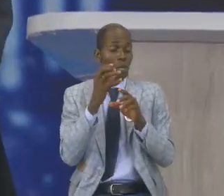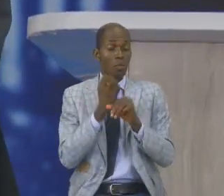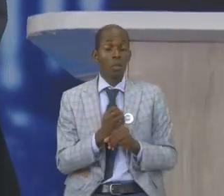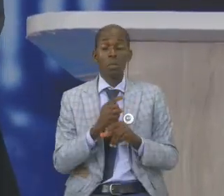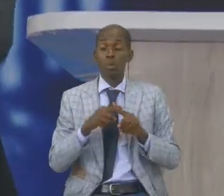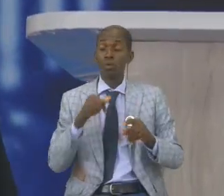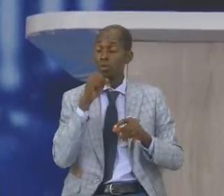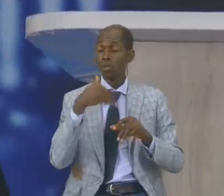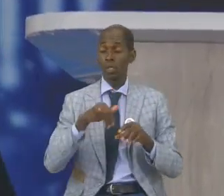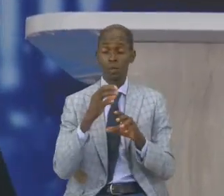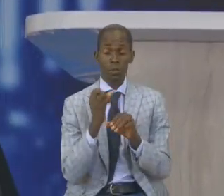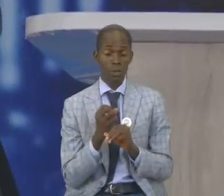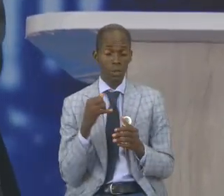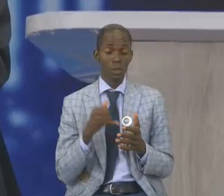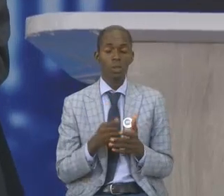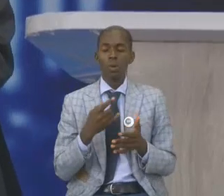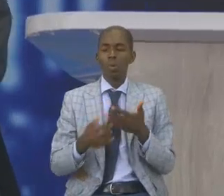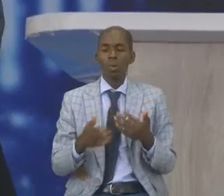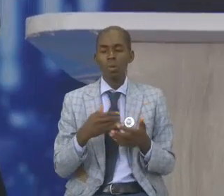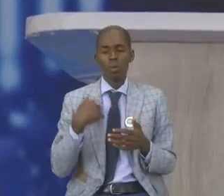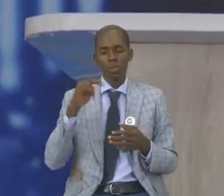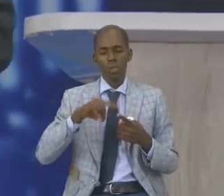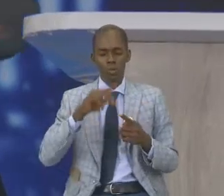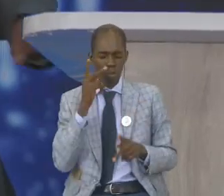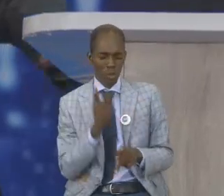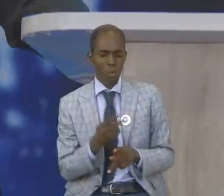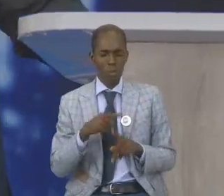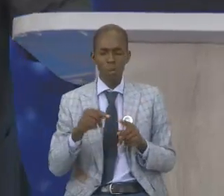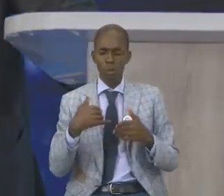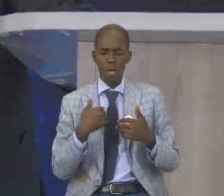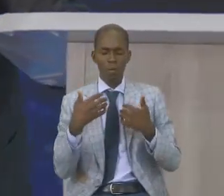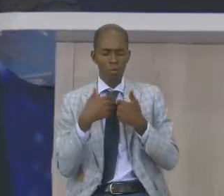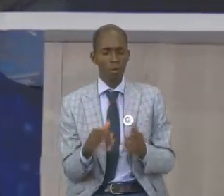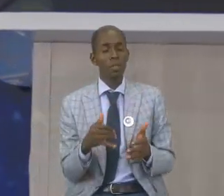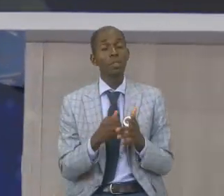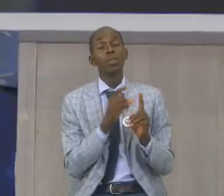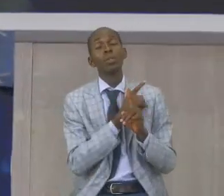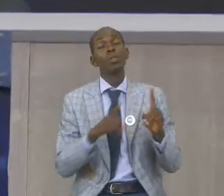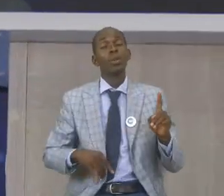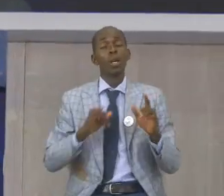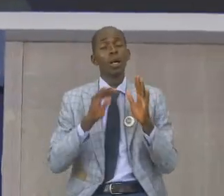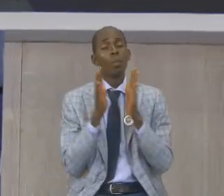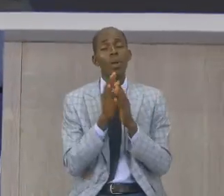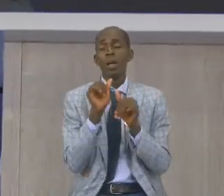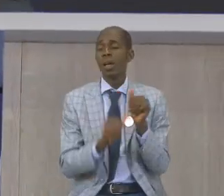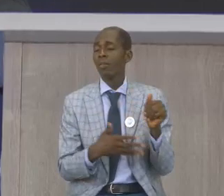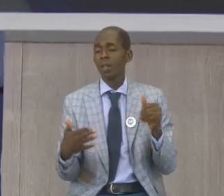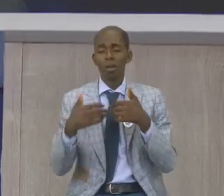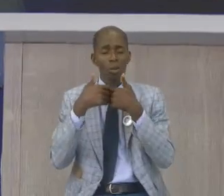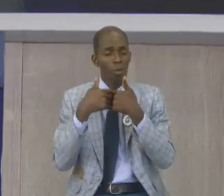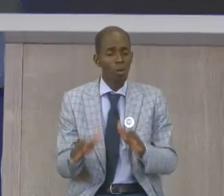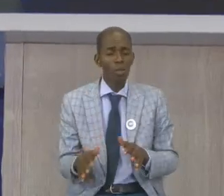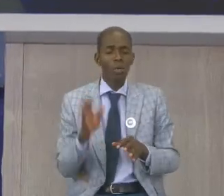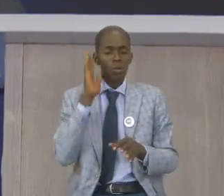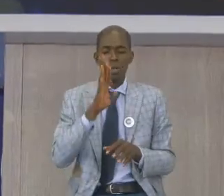have not got it. Whatever you should have kept, but you have lost it. I pray that every loss will be